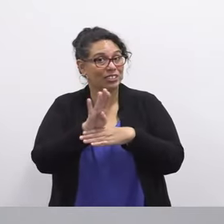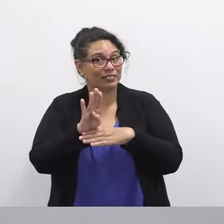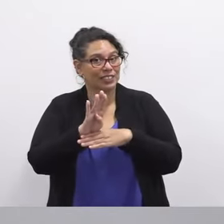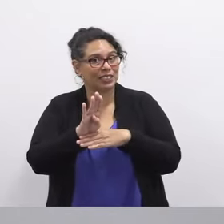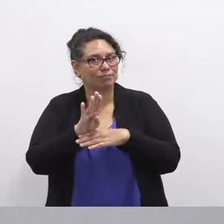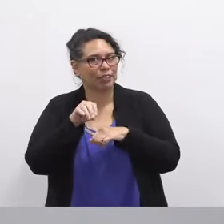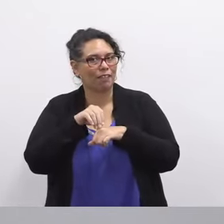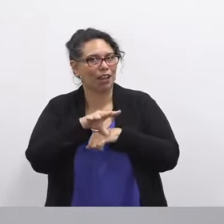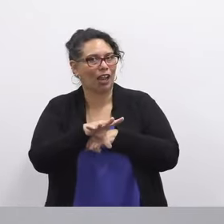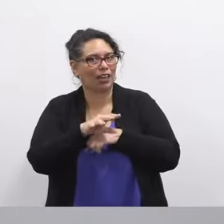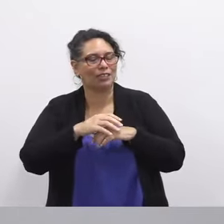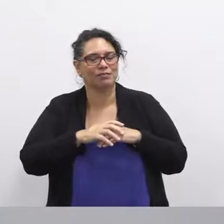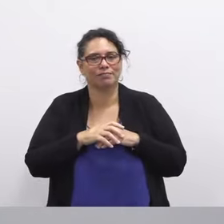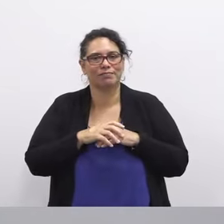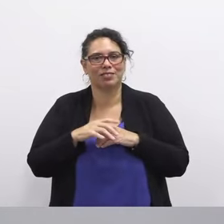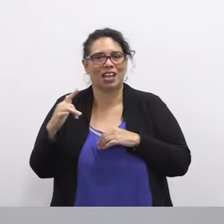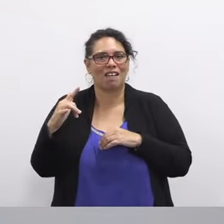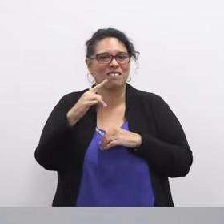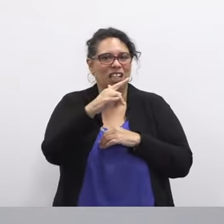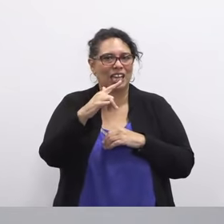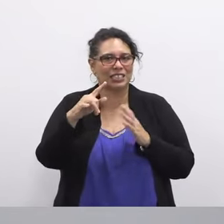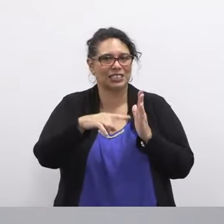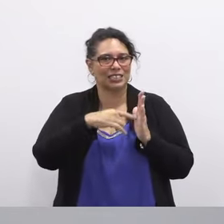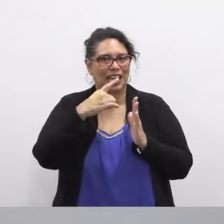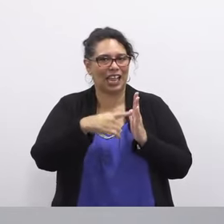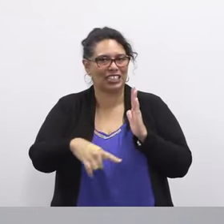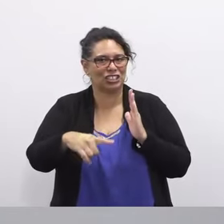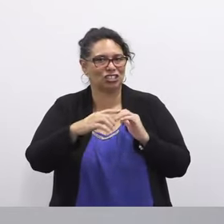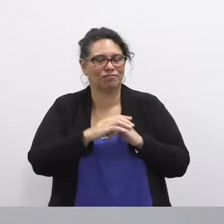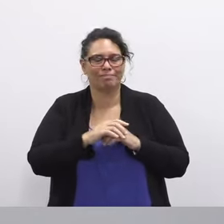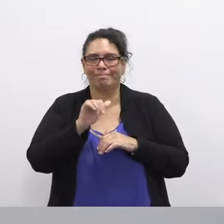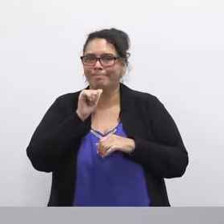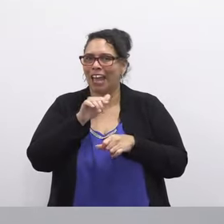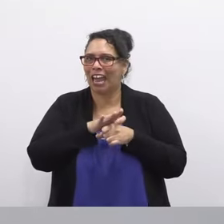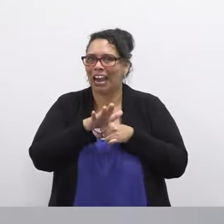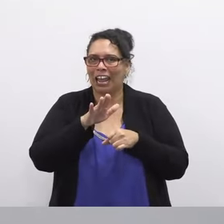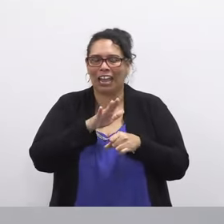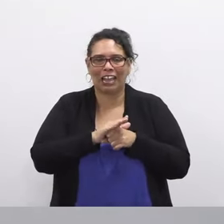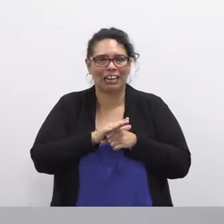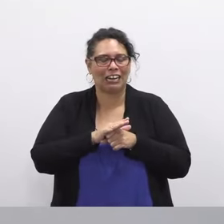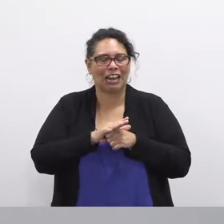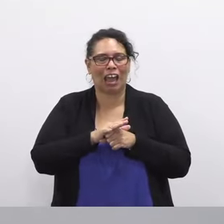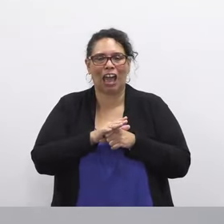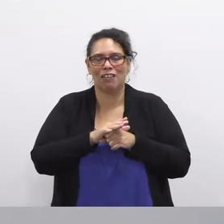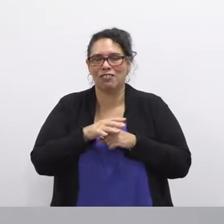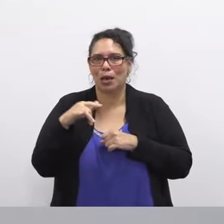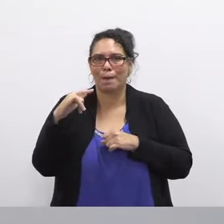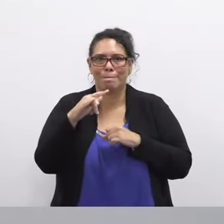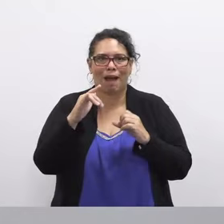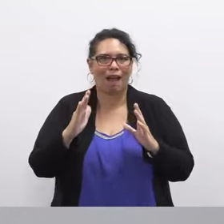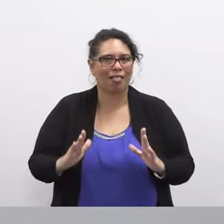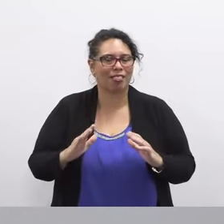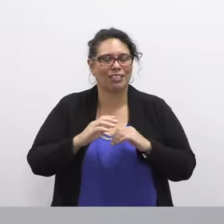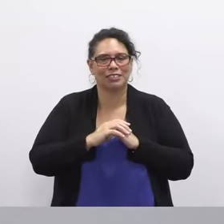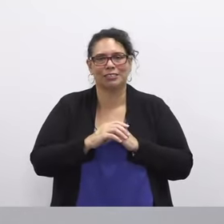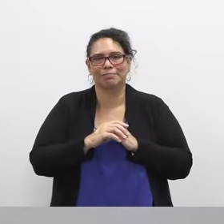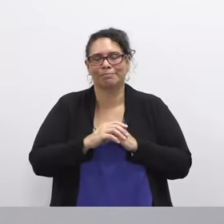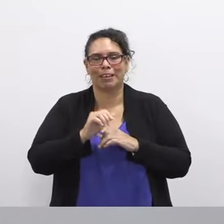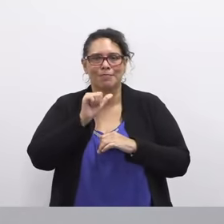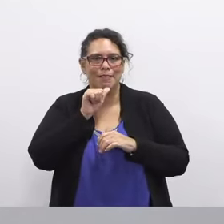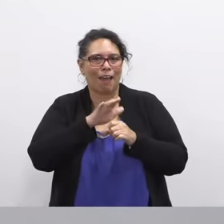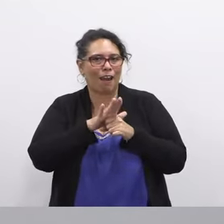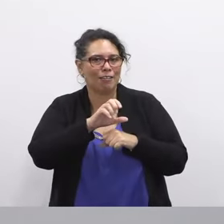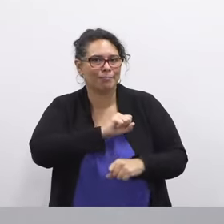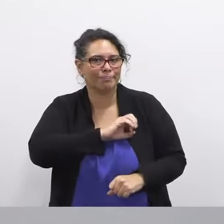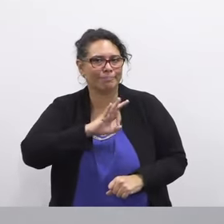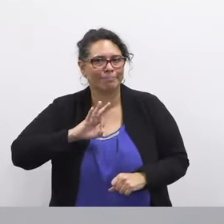affected, flights being canceled, not enough pilots or flight attendants. We